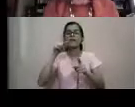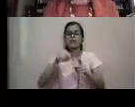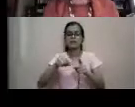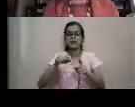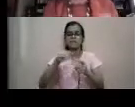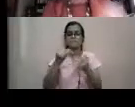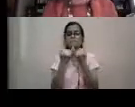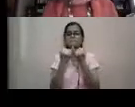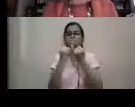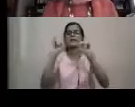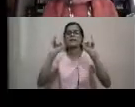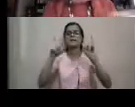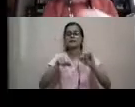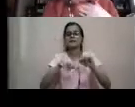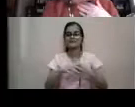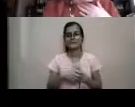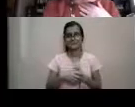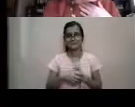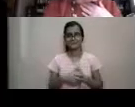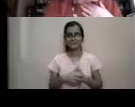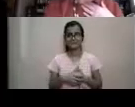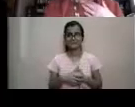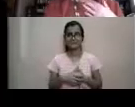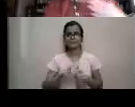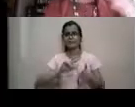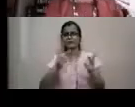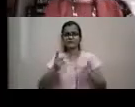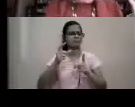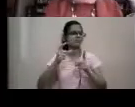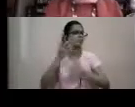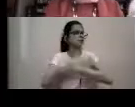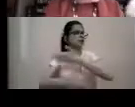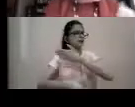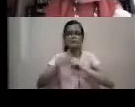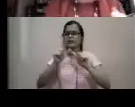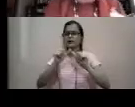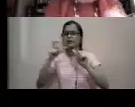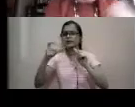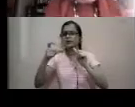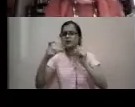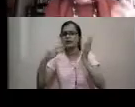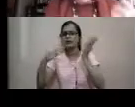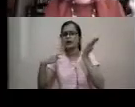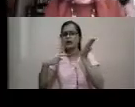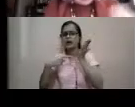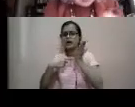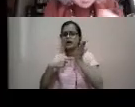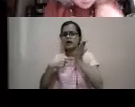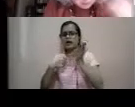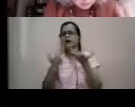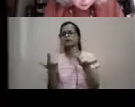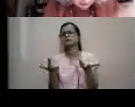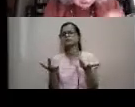also in the American with Disabilities Act, the various other